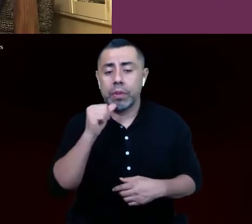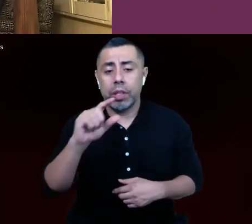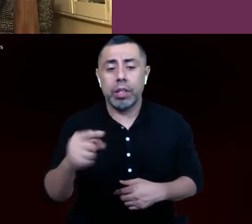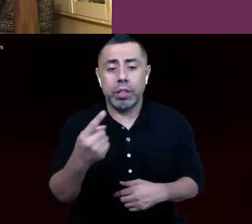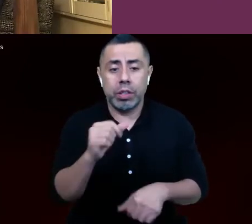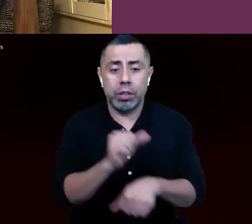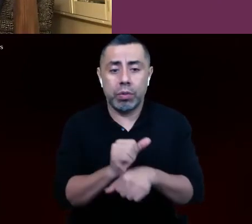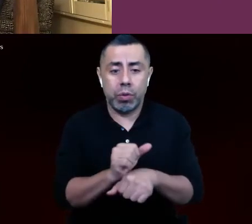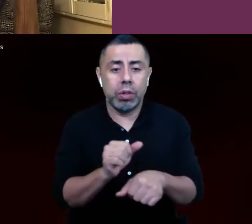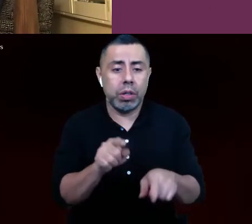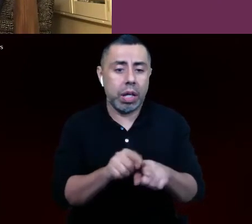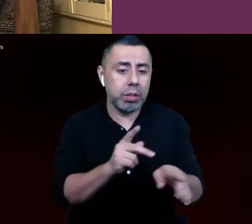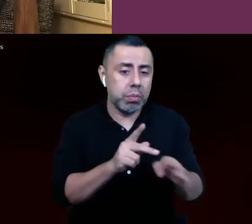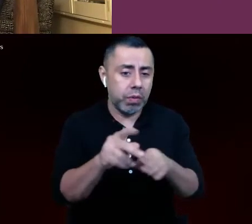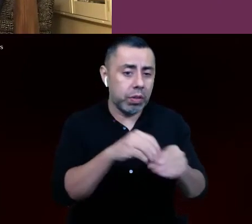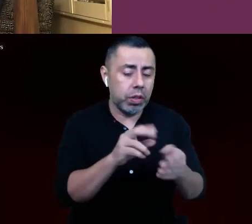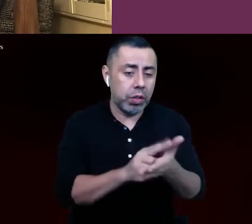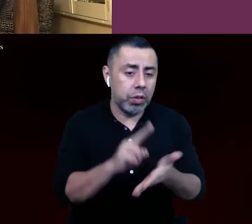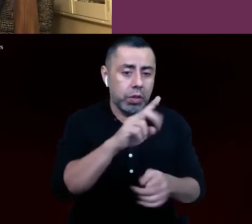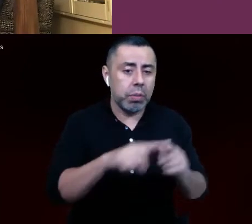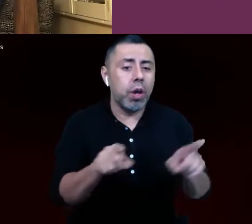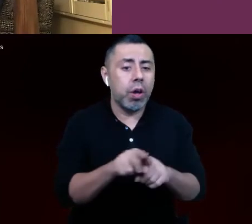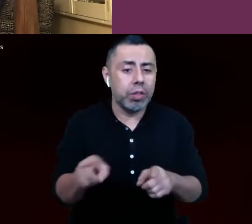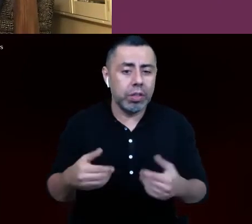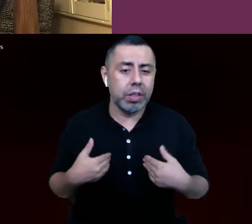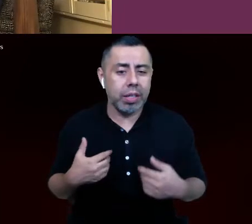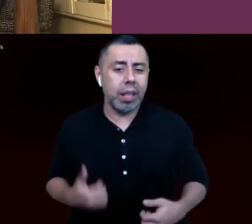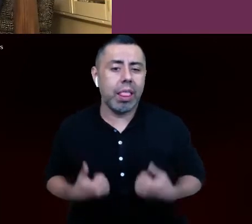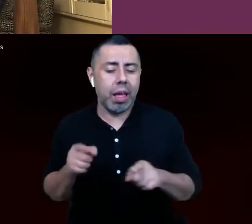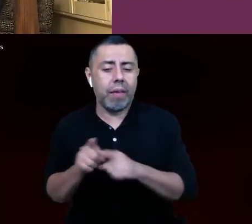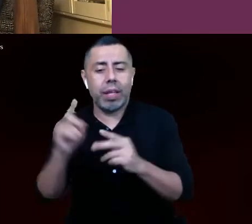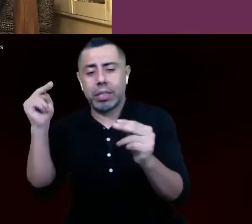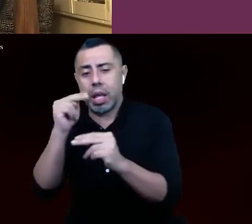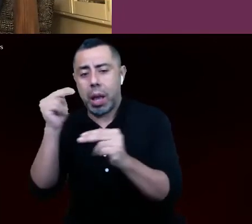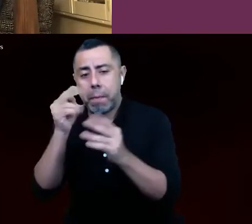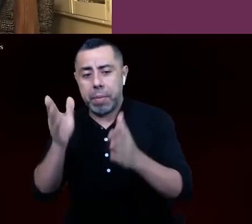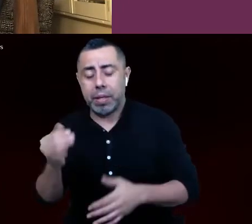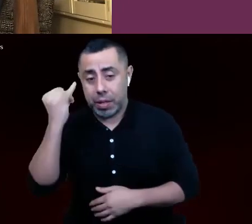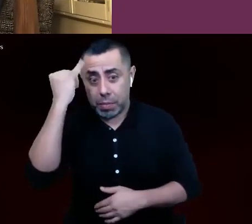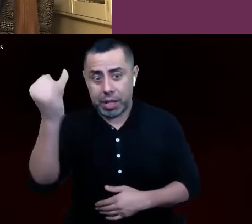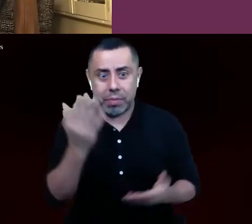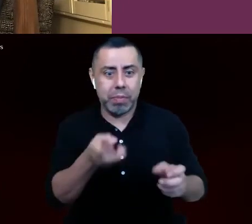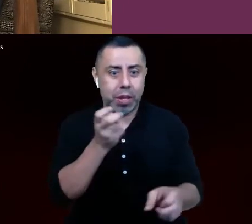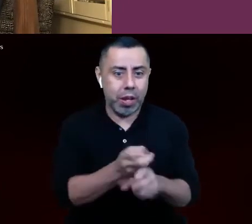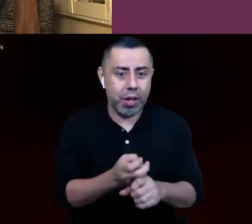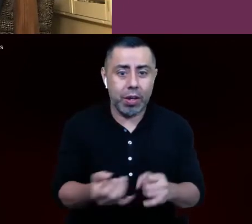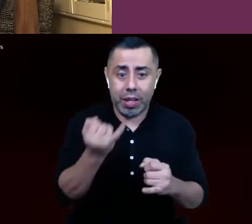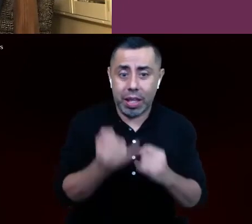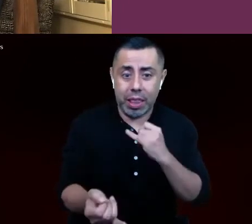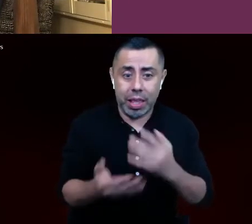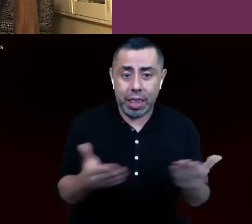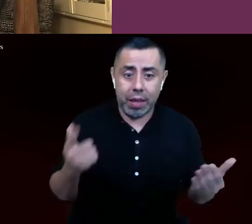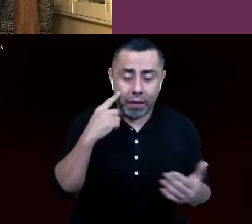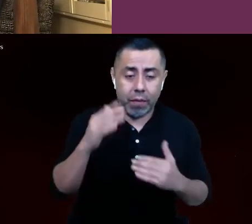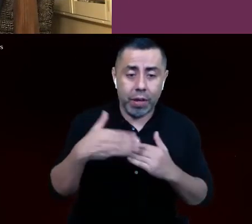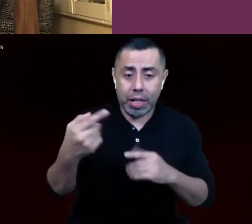as a comedian. So imagine that. That's got to be hard. And our last presenter for next month is our traditional